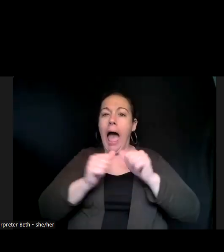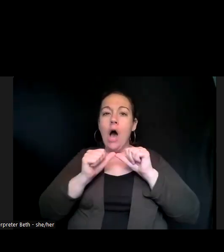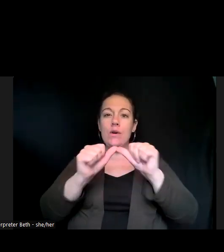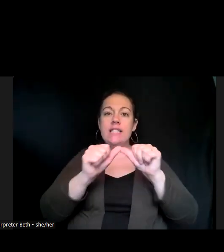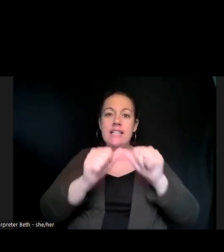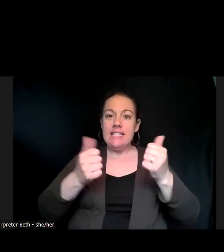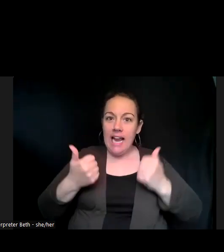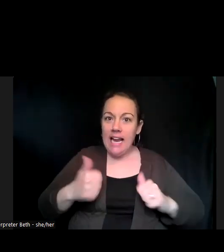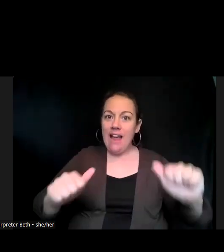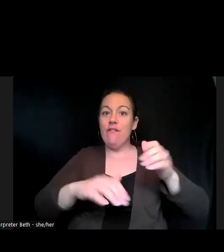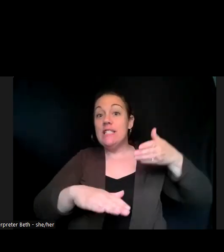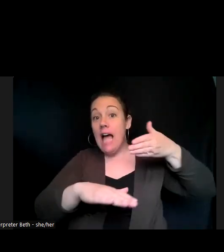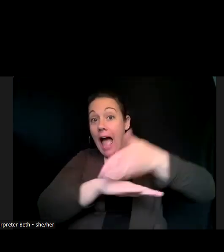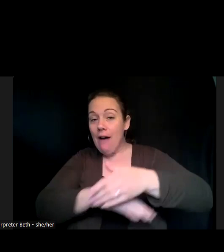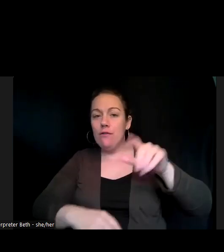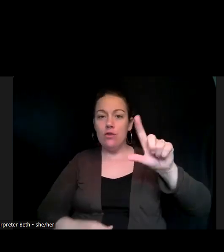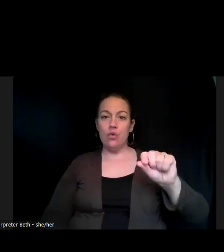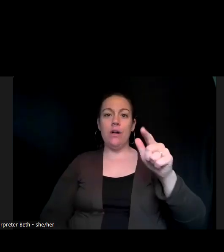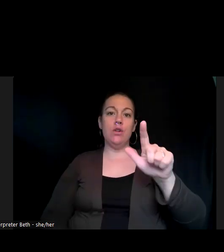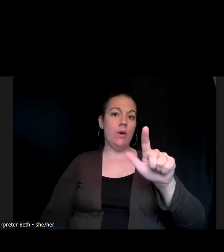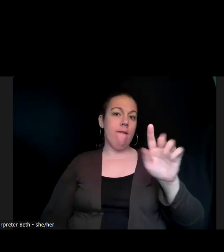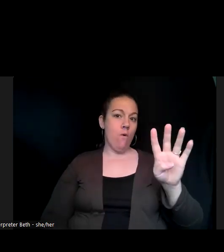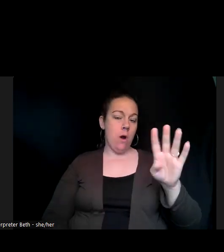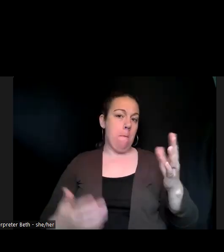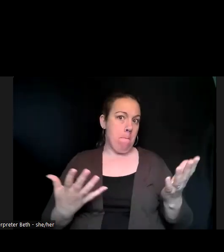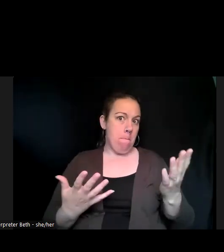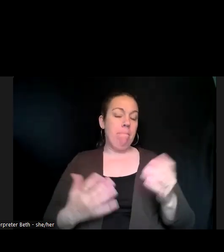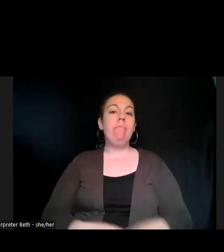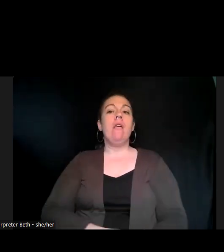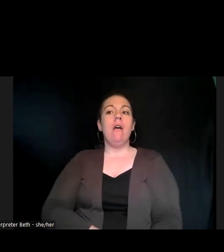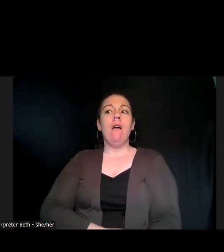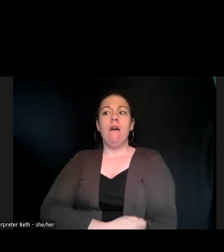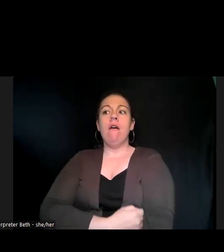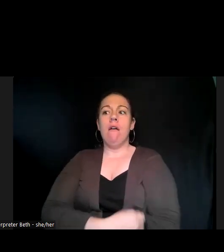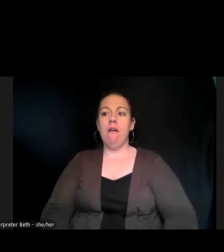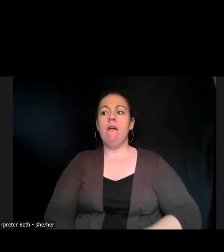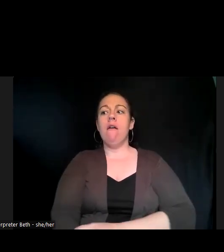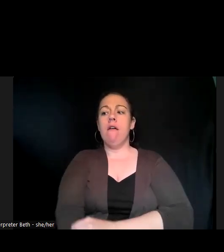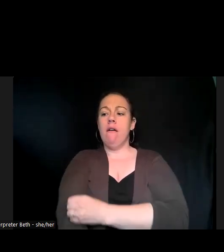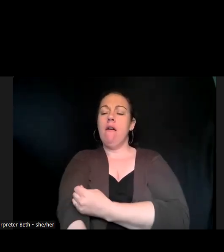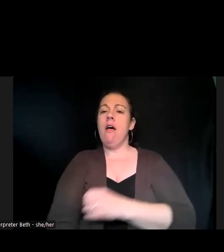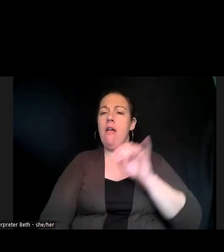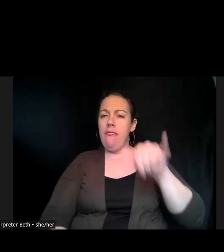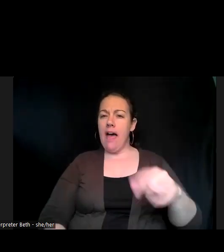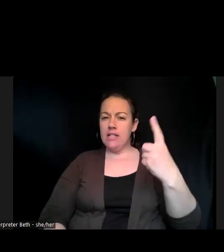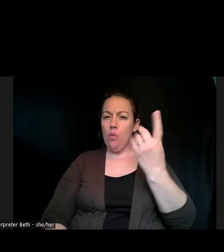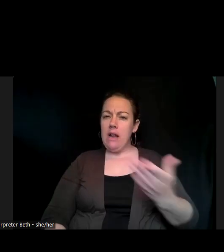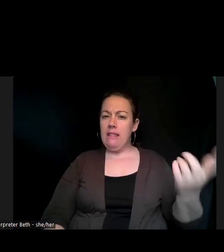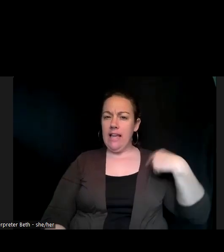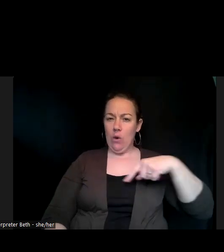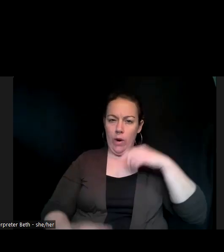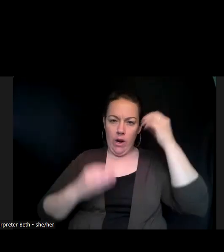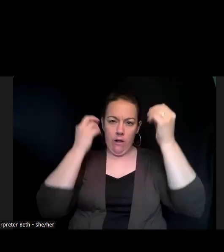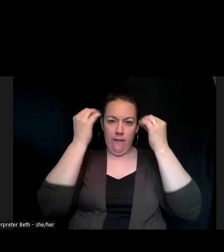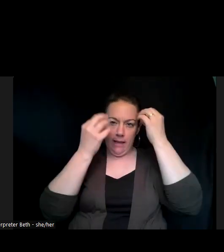after 2024? And that's one of the biggest things that we're thinking about as well. And we'll certainly be working